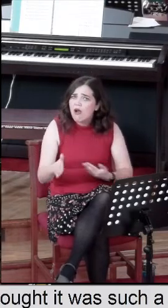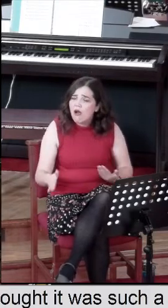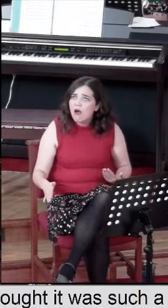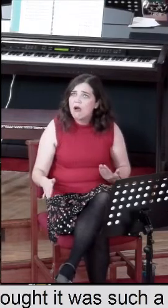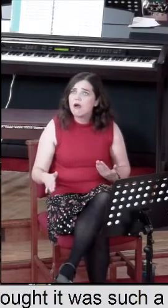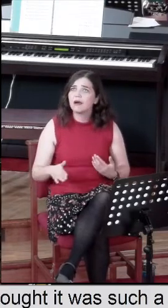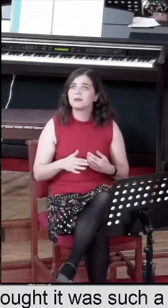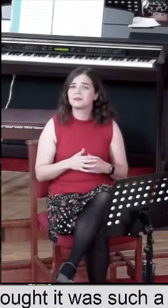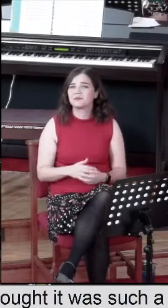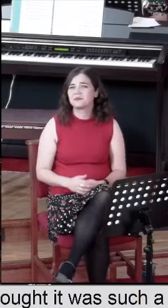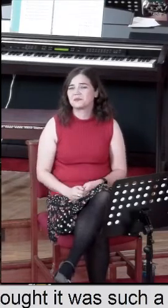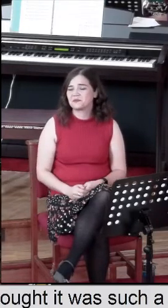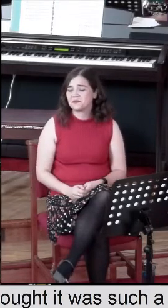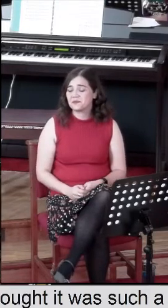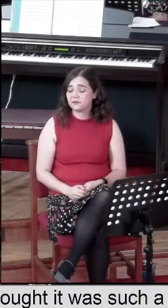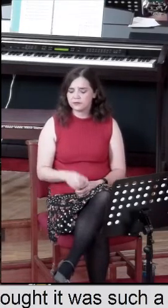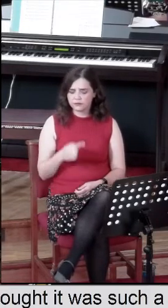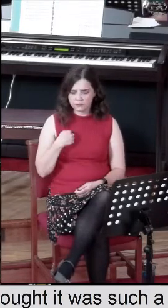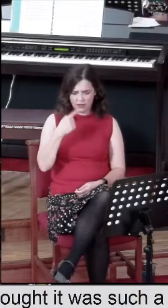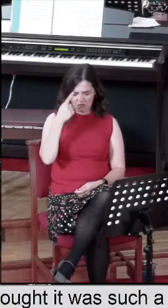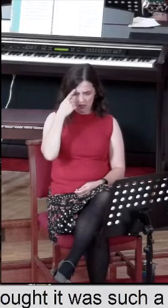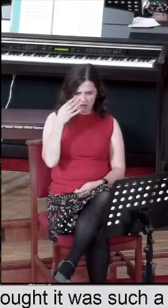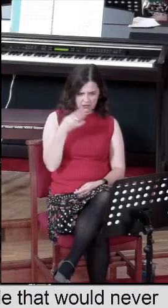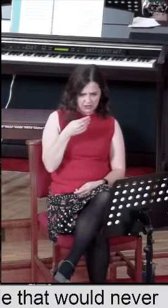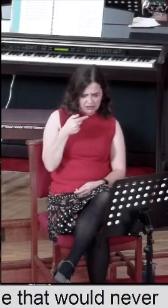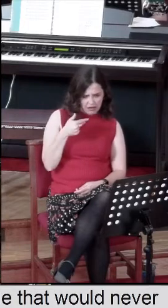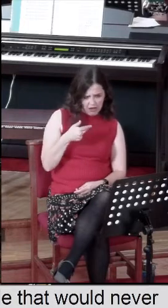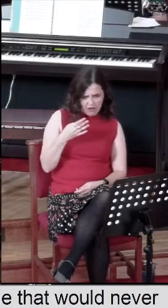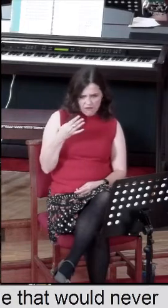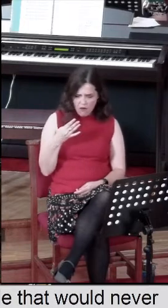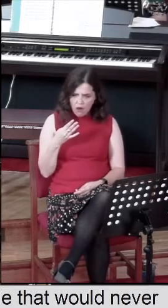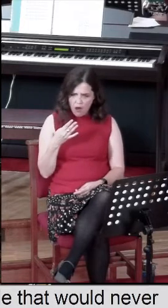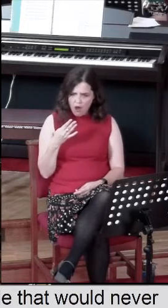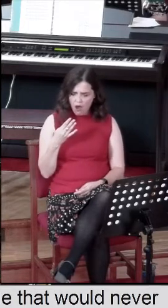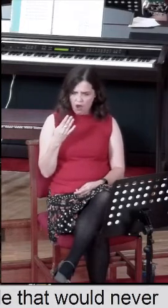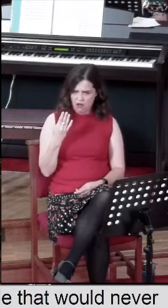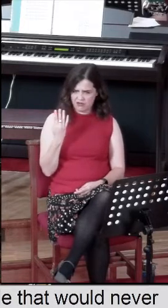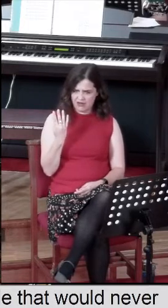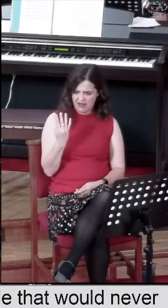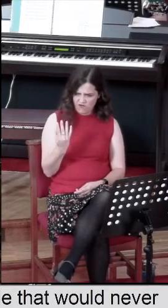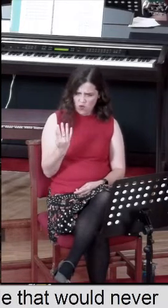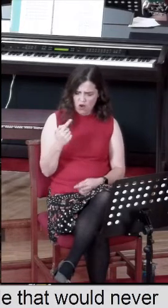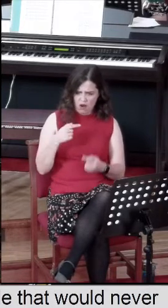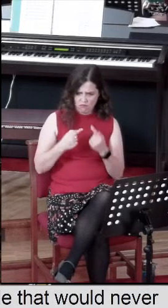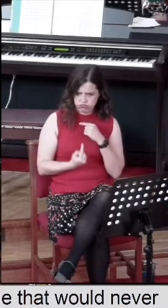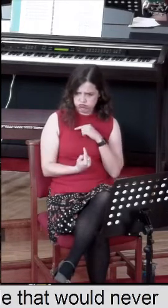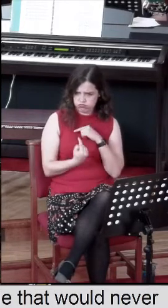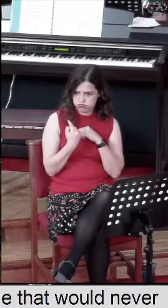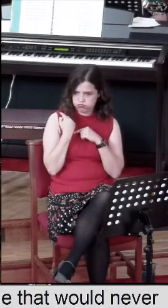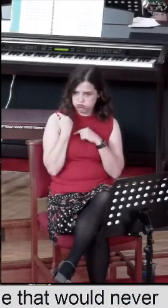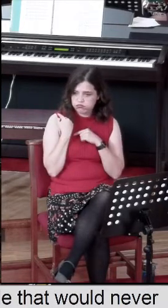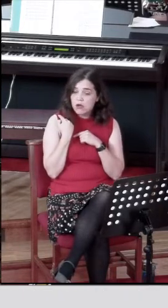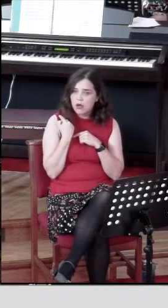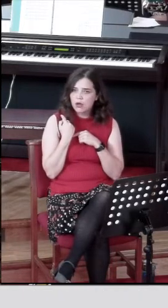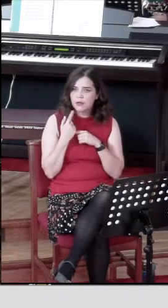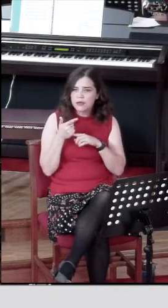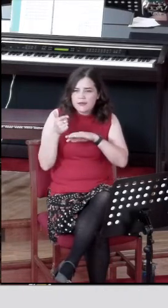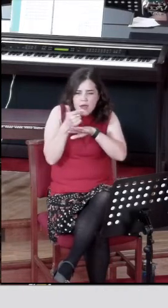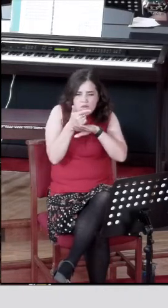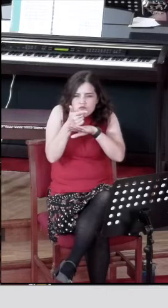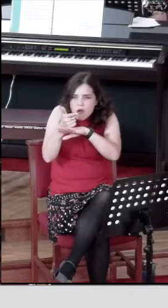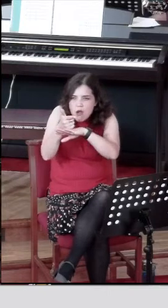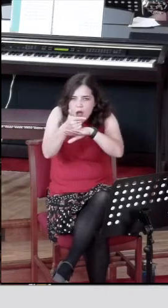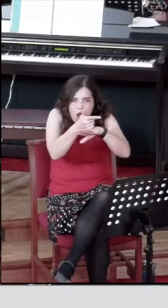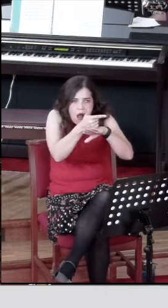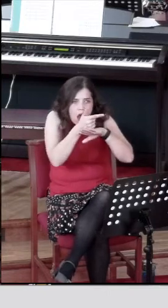that? And we used to think 1984 is so far away. And in that book, there were cameras everywhere